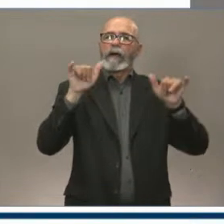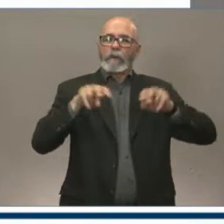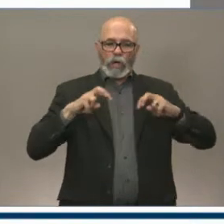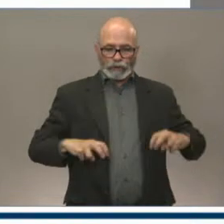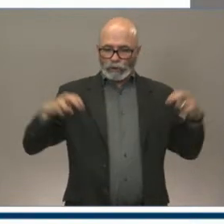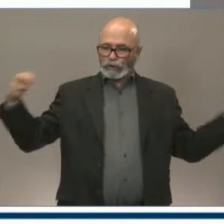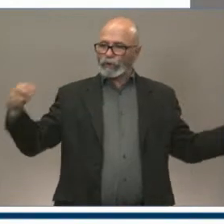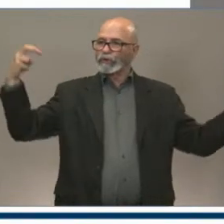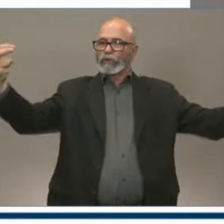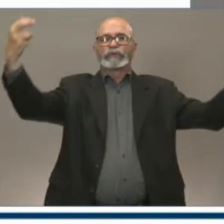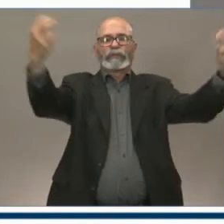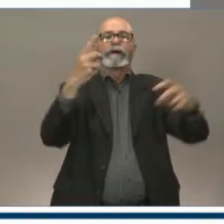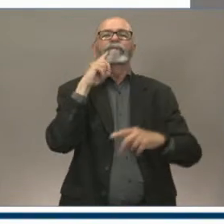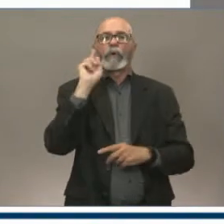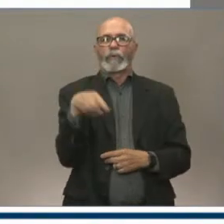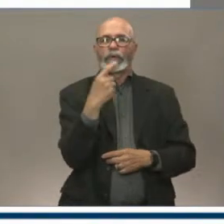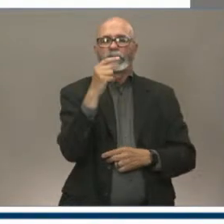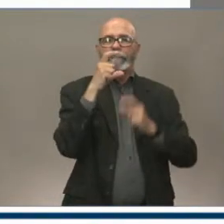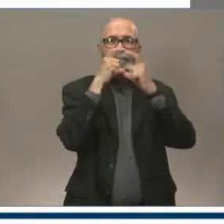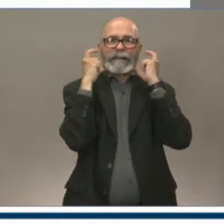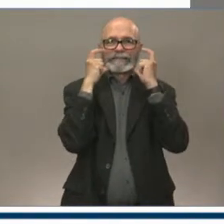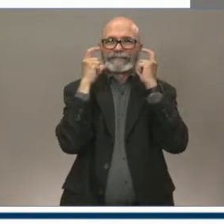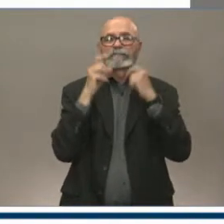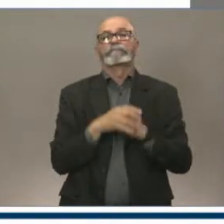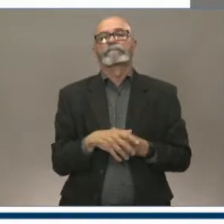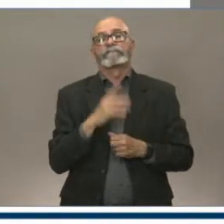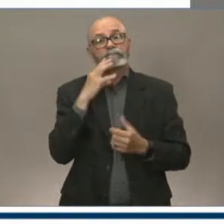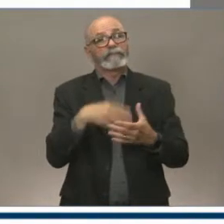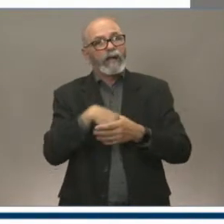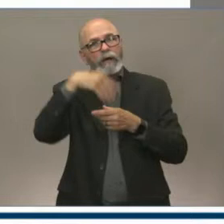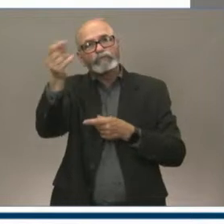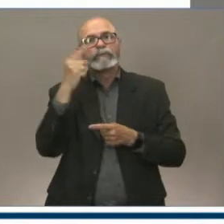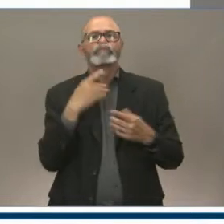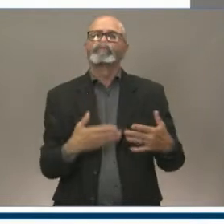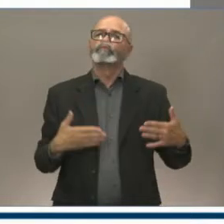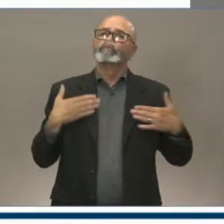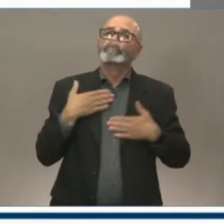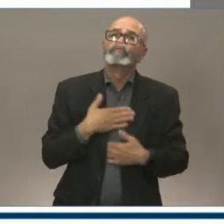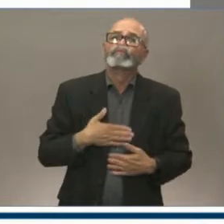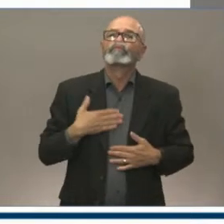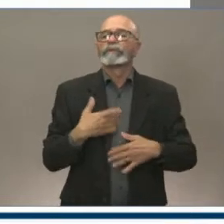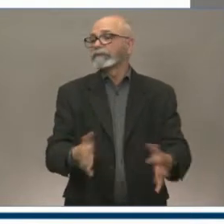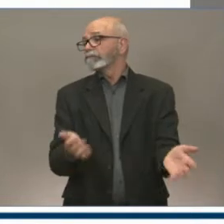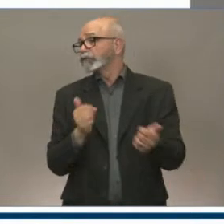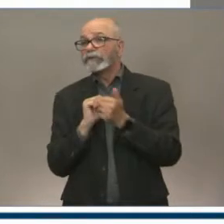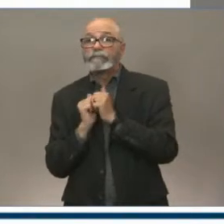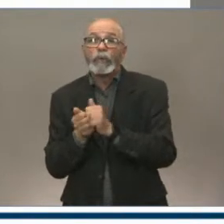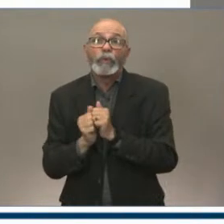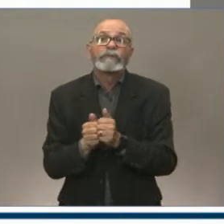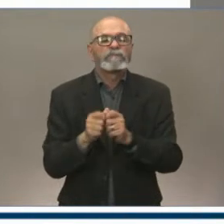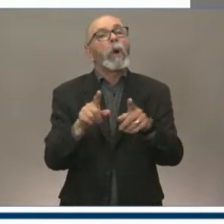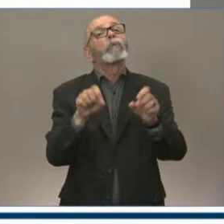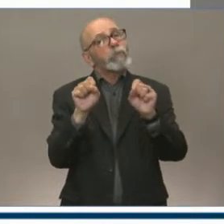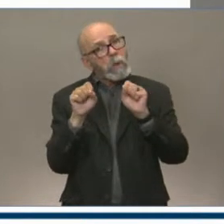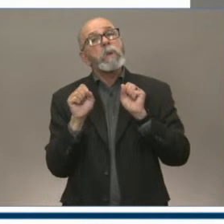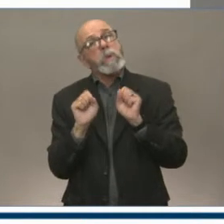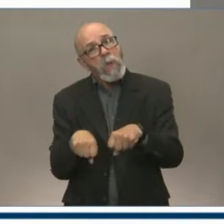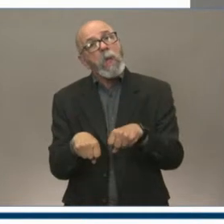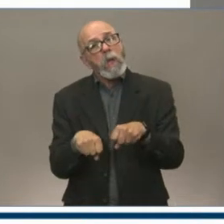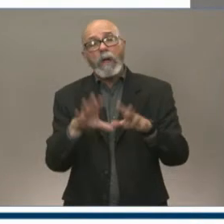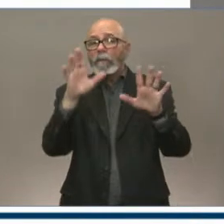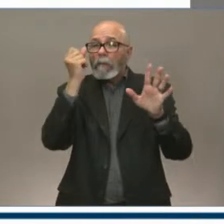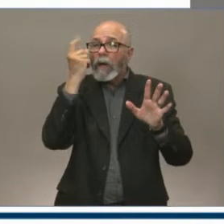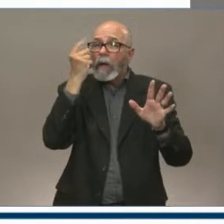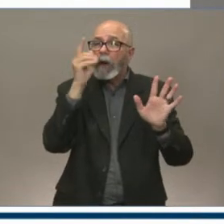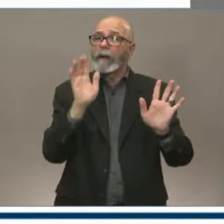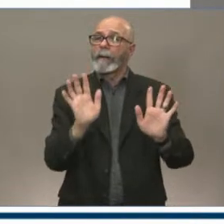protocols. Outdoor recreational activities, including individual sports, are allowed and encouraged, but we're asking you to